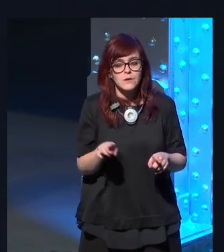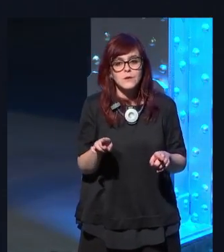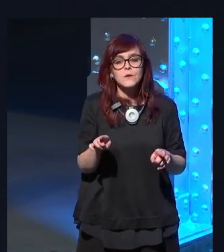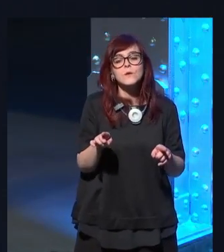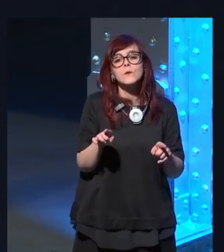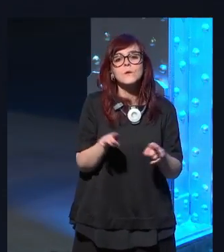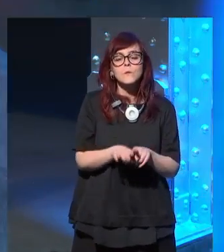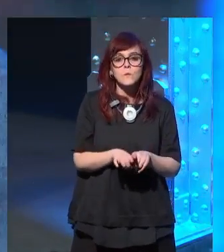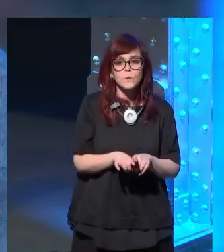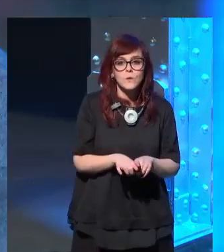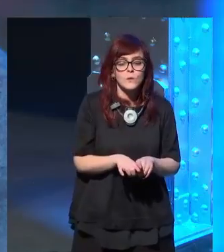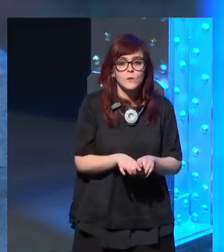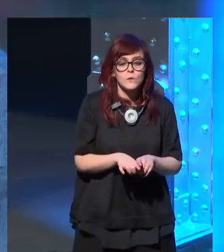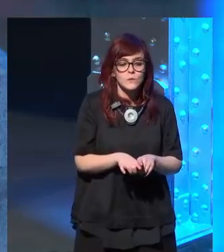them.